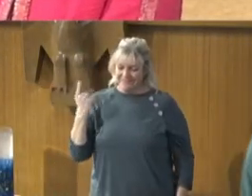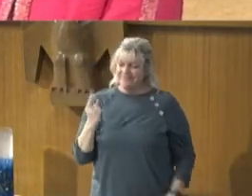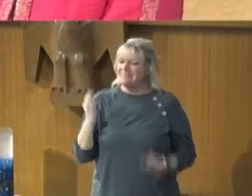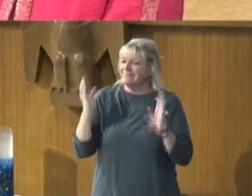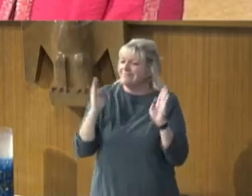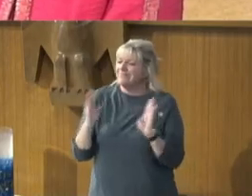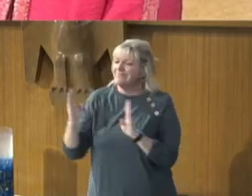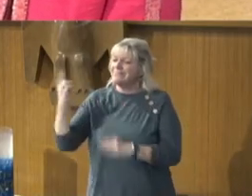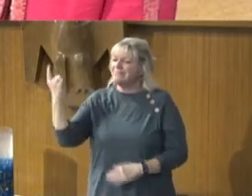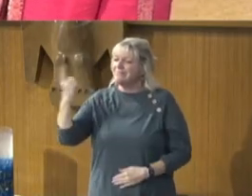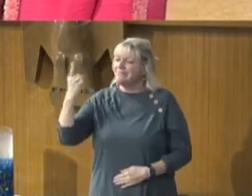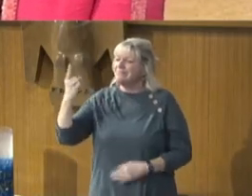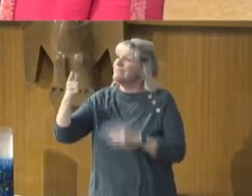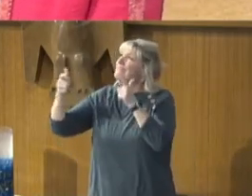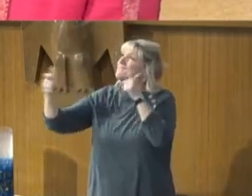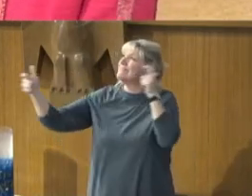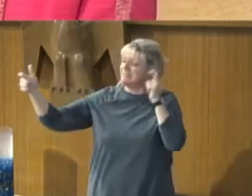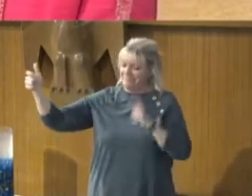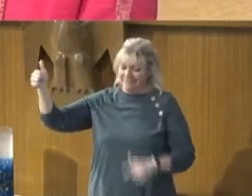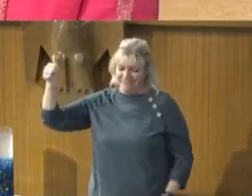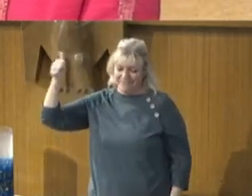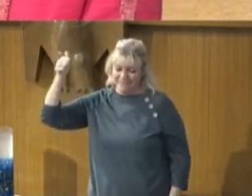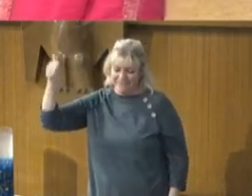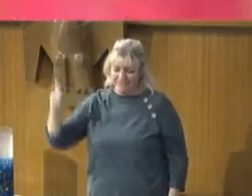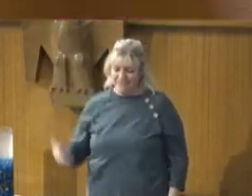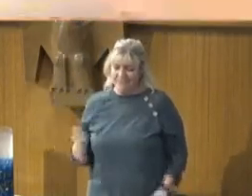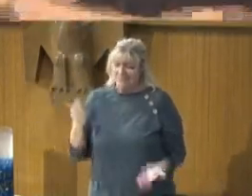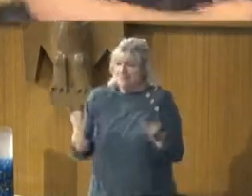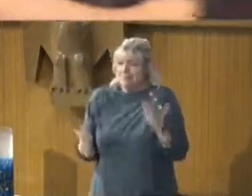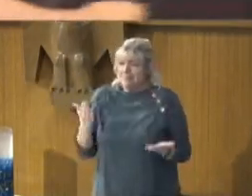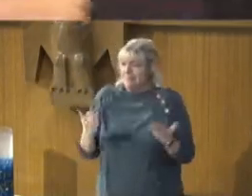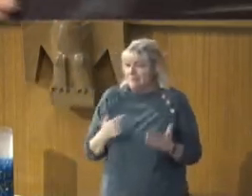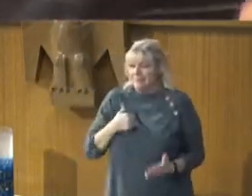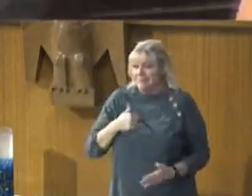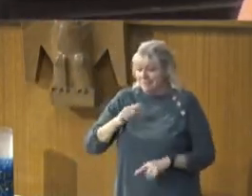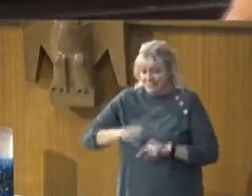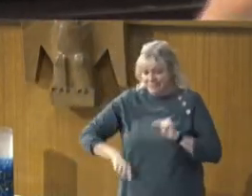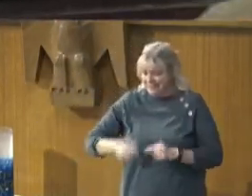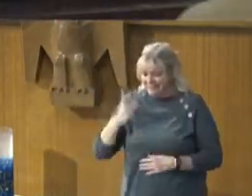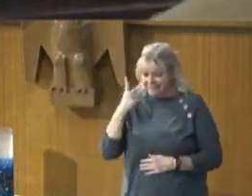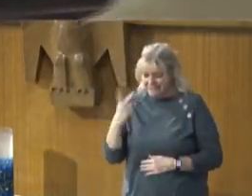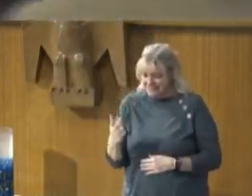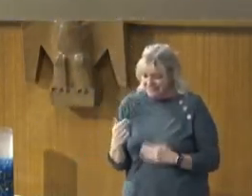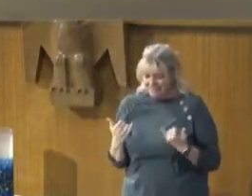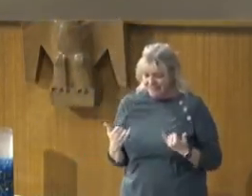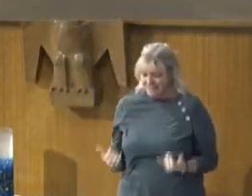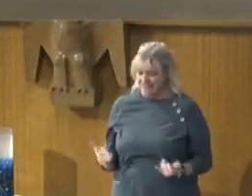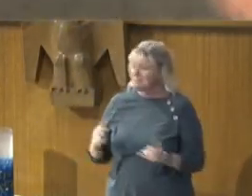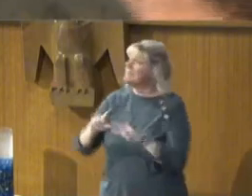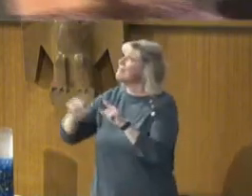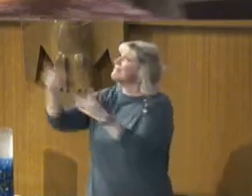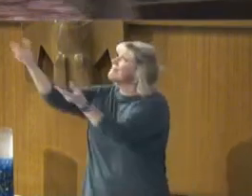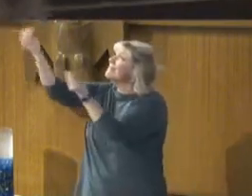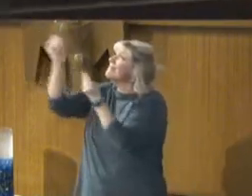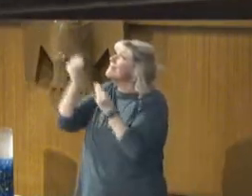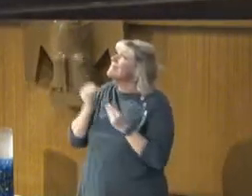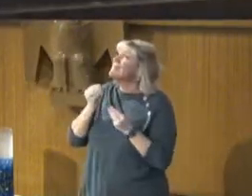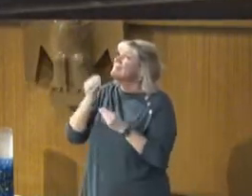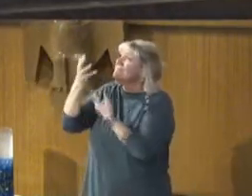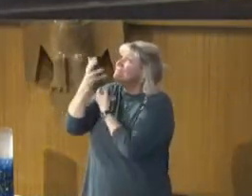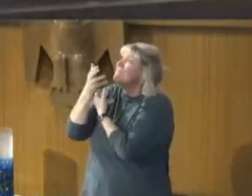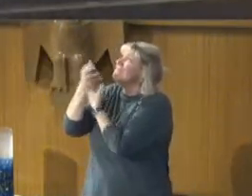something greater. I might not have eyes to see it, give me the faith